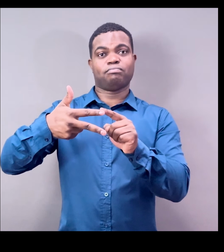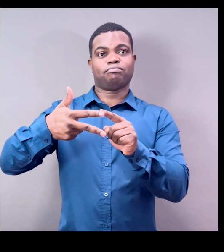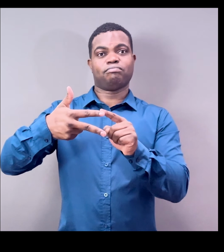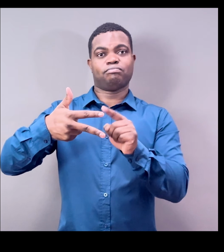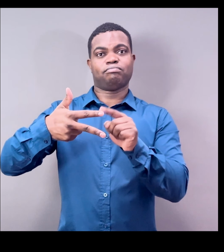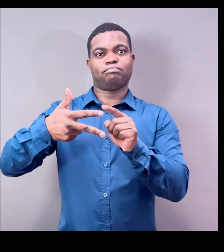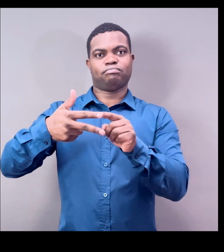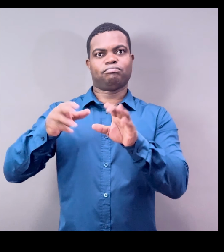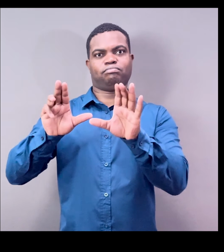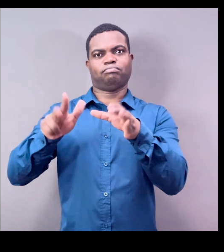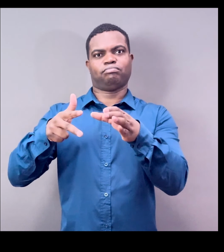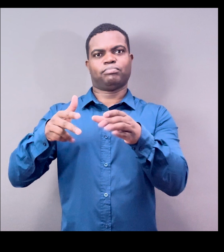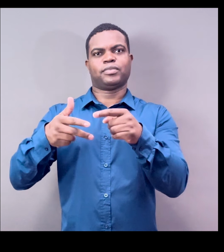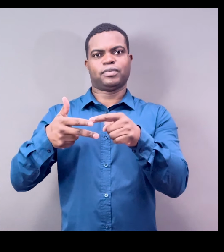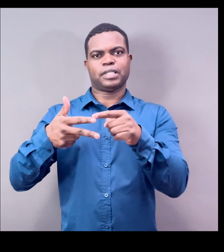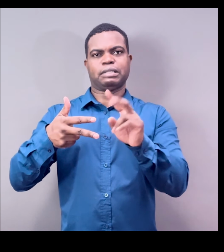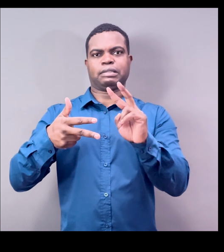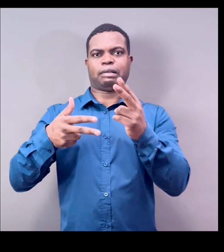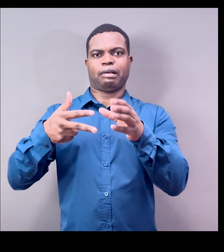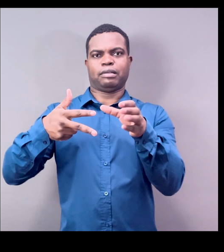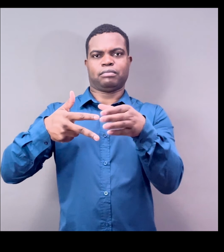stakeholders can fall under this